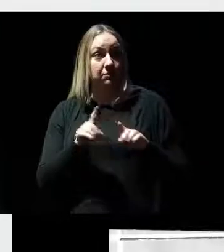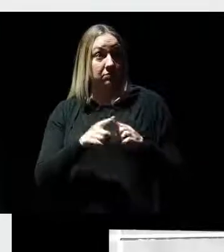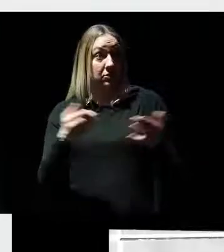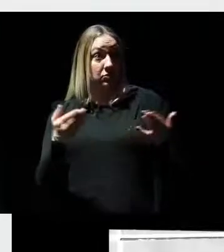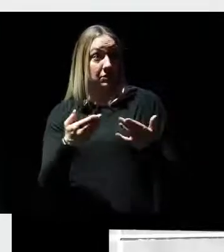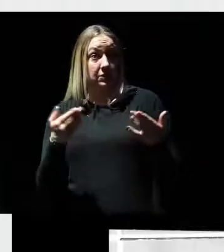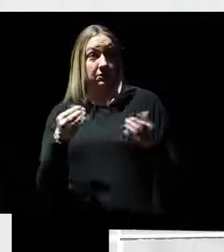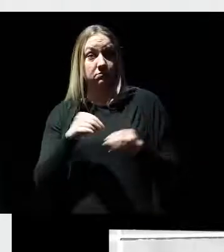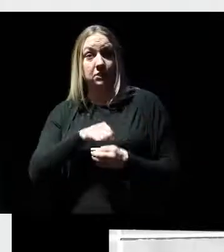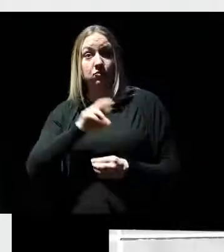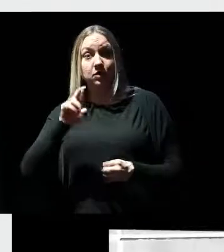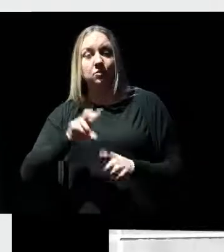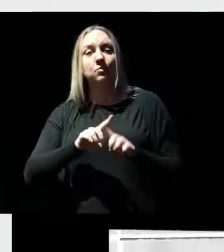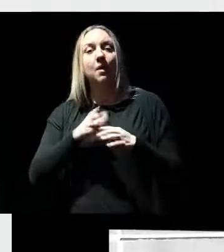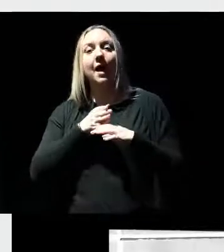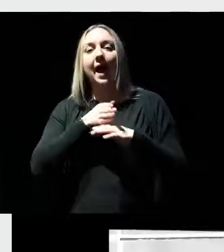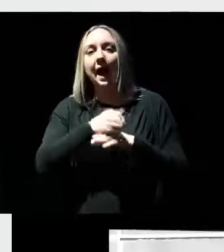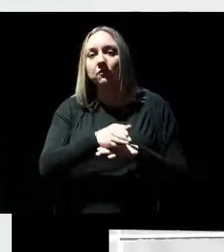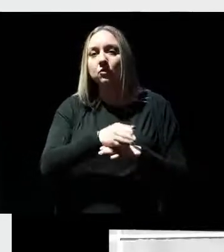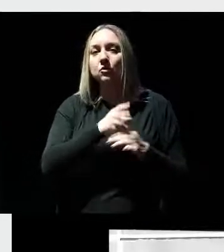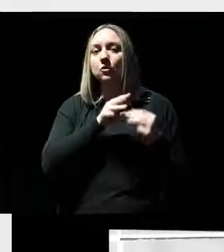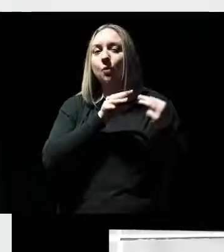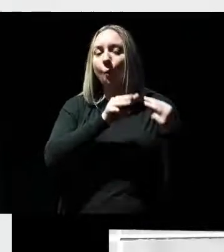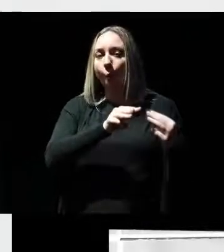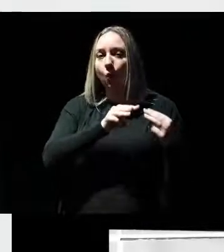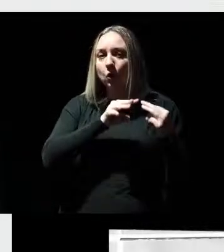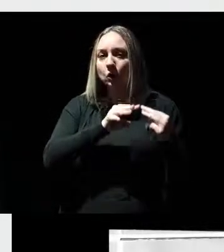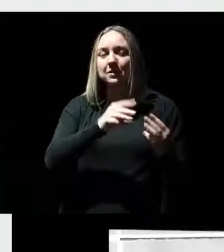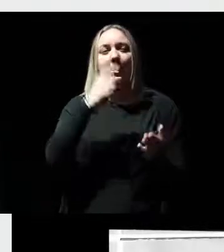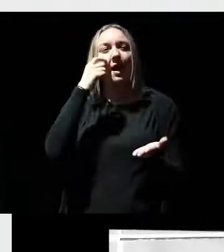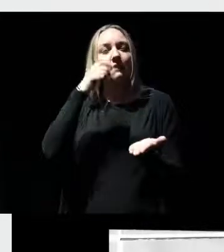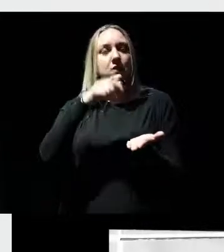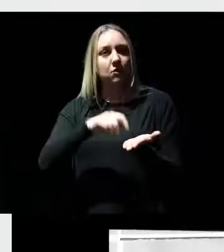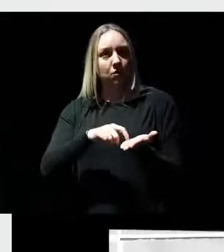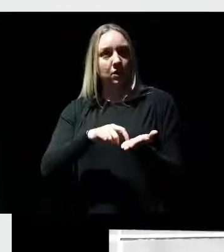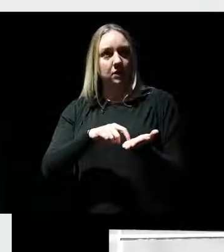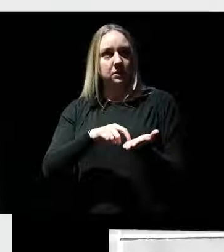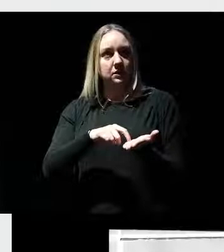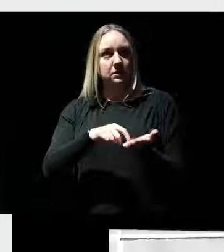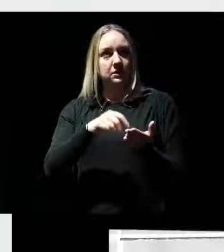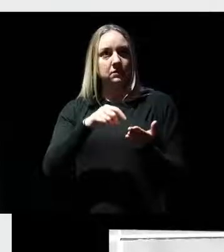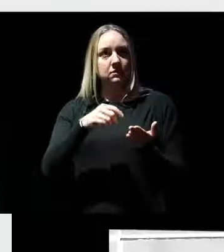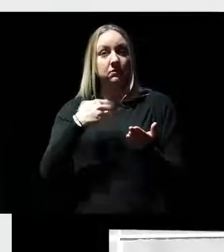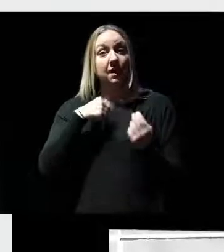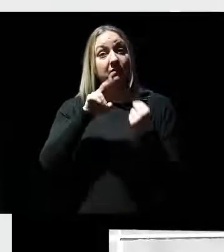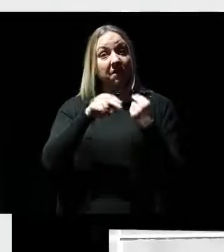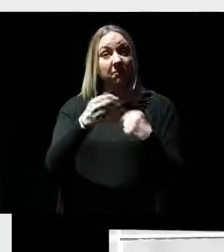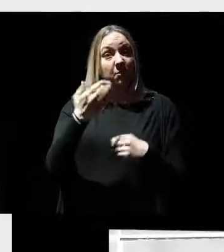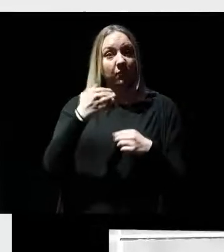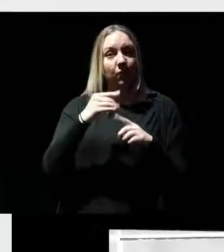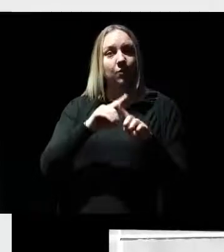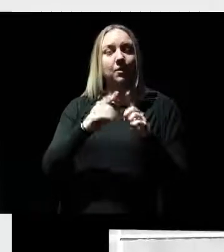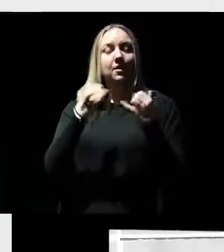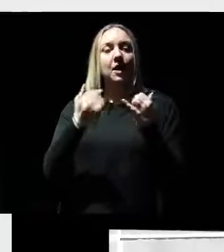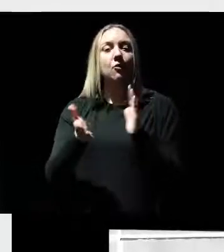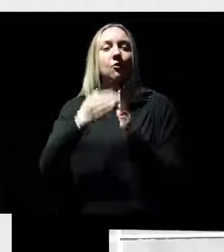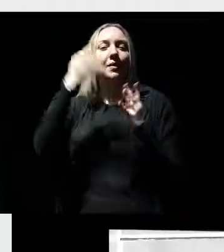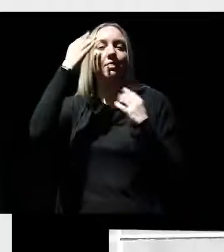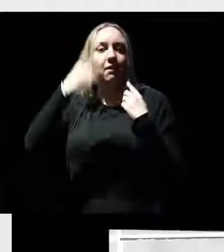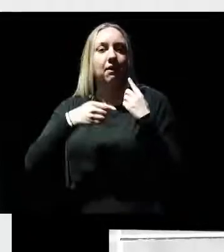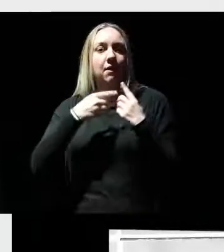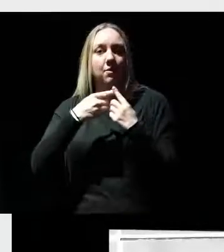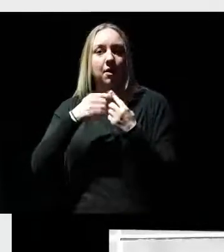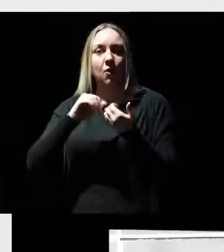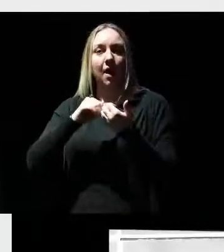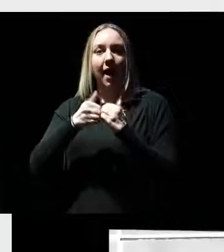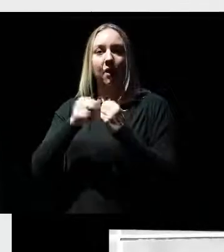post-war infrastructure, things like highways, have been rethought, and our connections between different